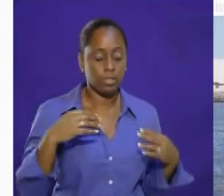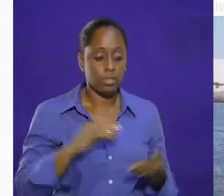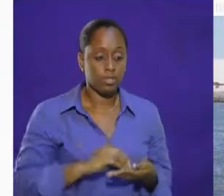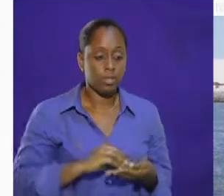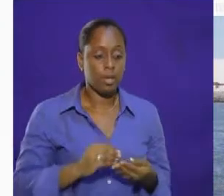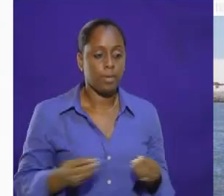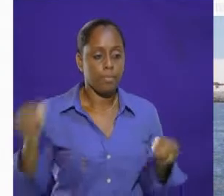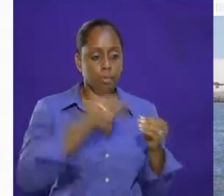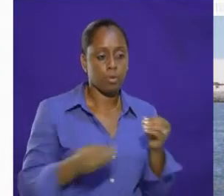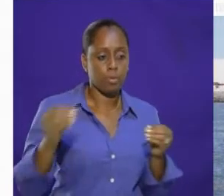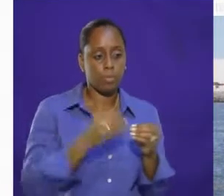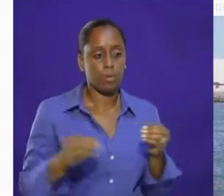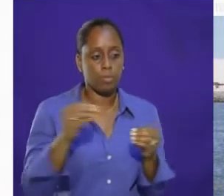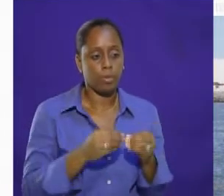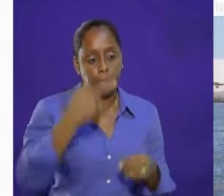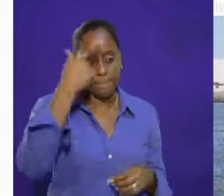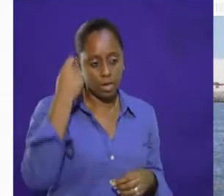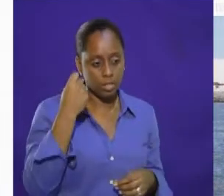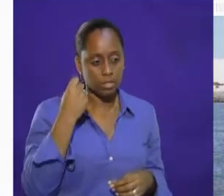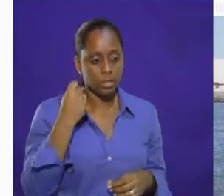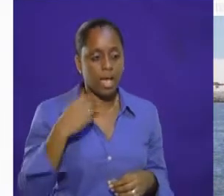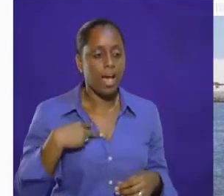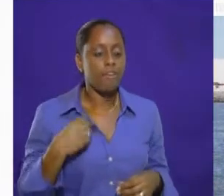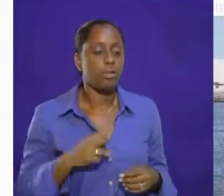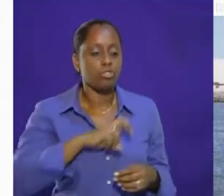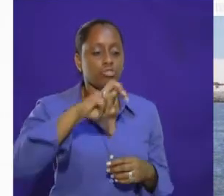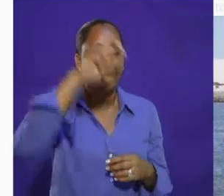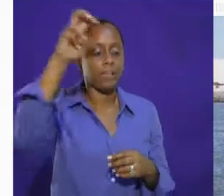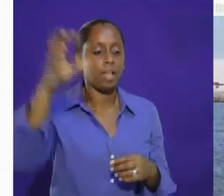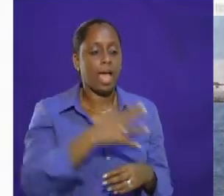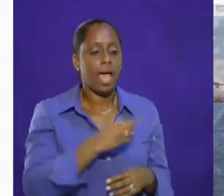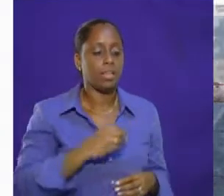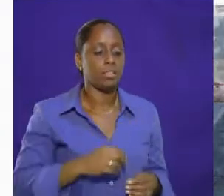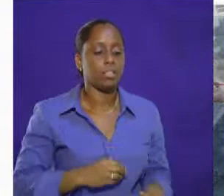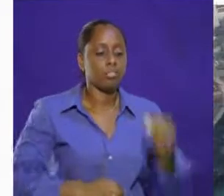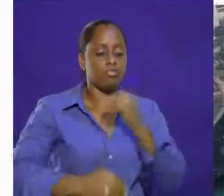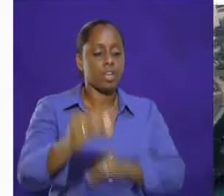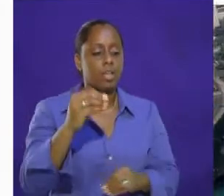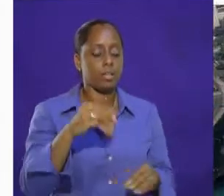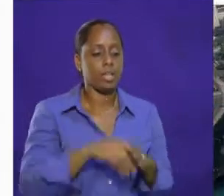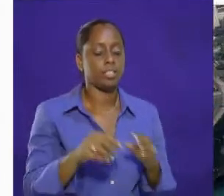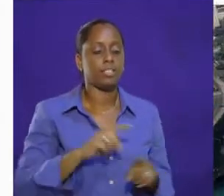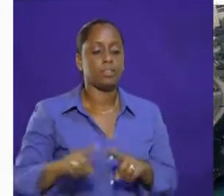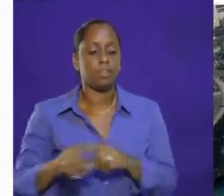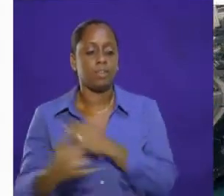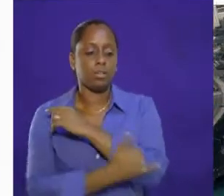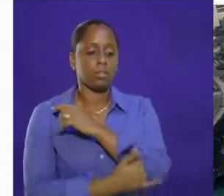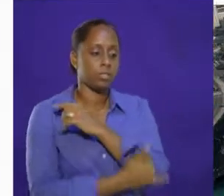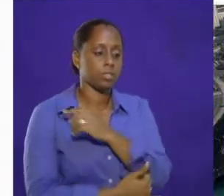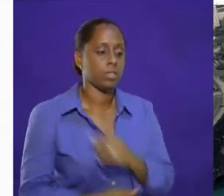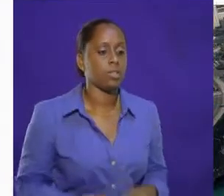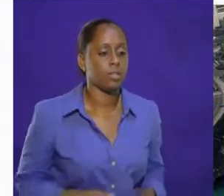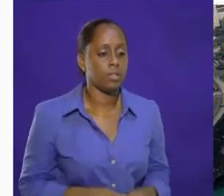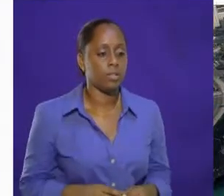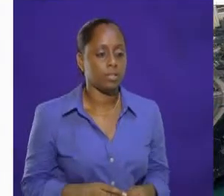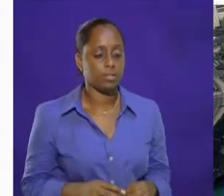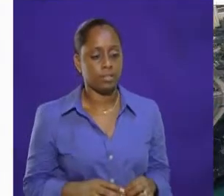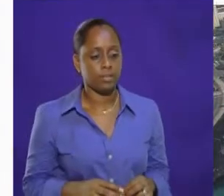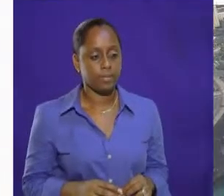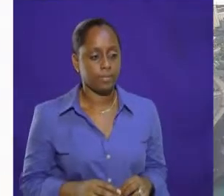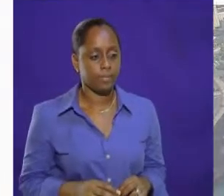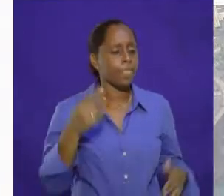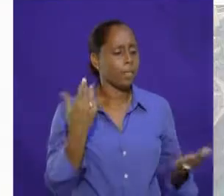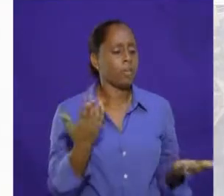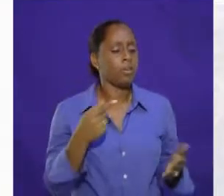species have increased significantly, notably because of increased travel, trade, and